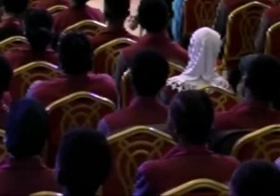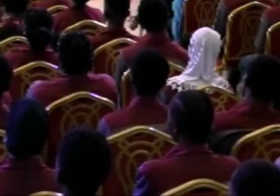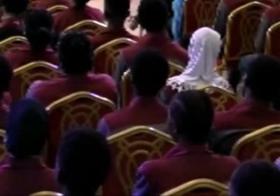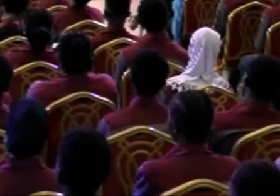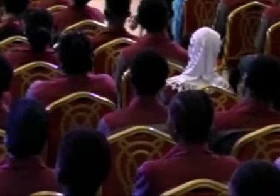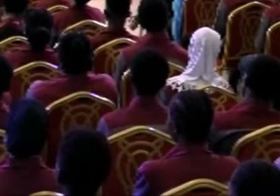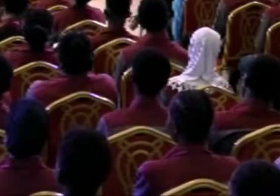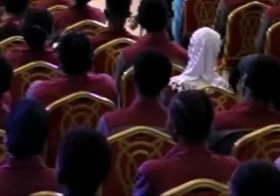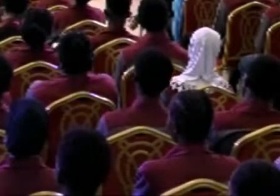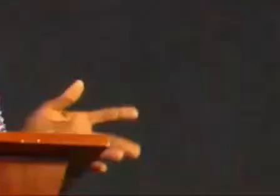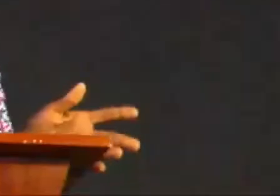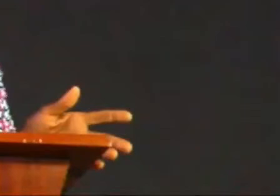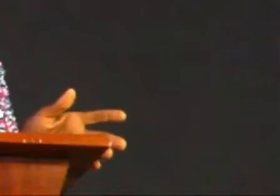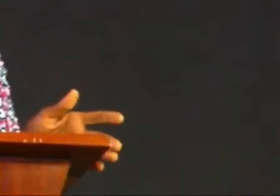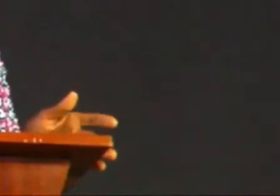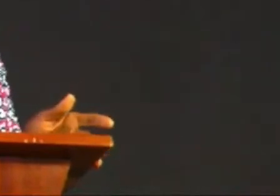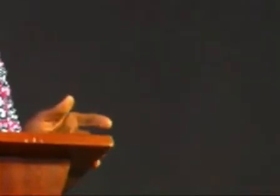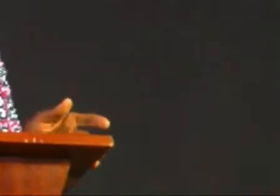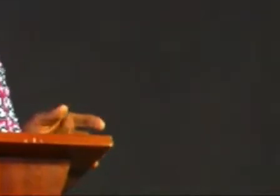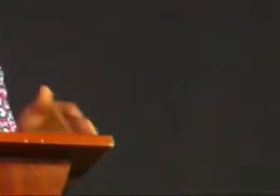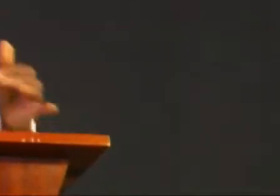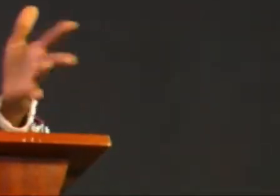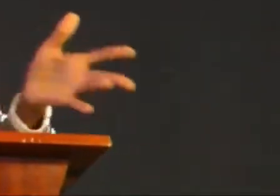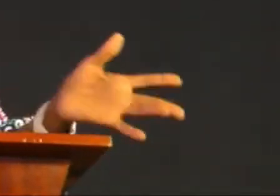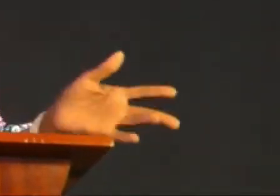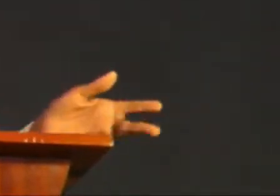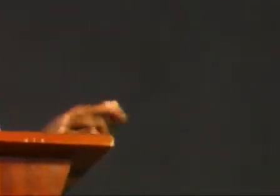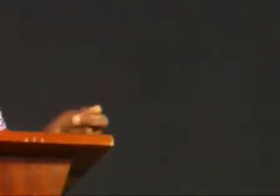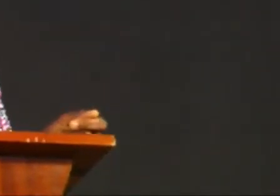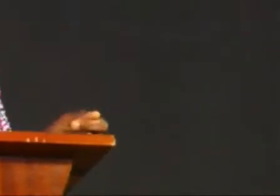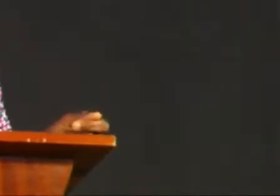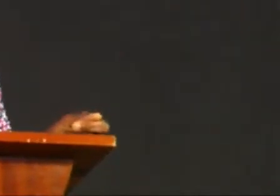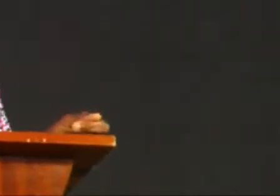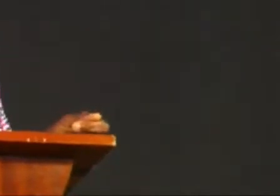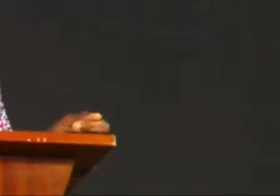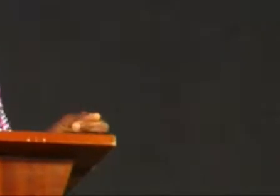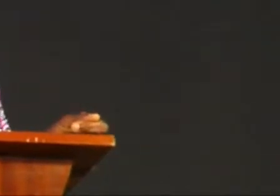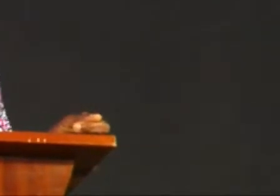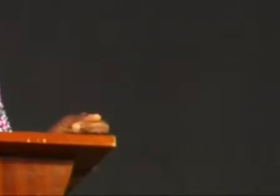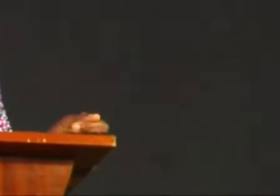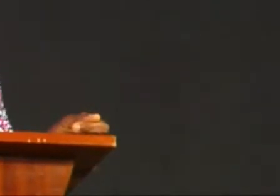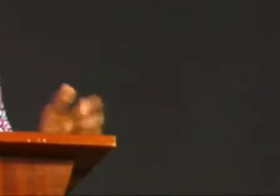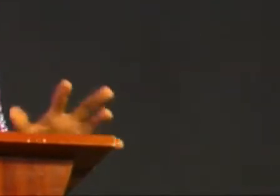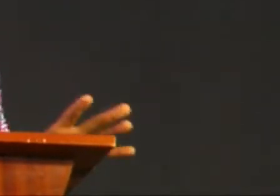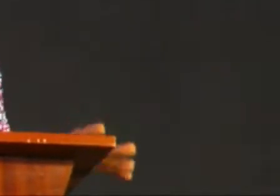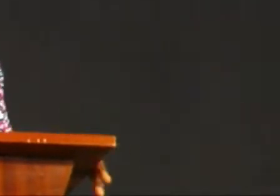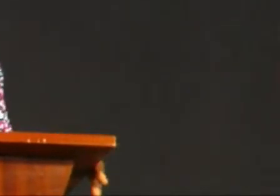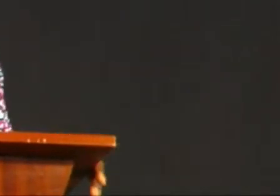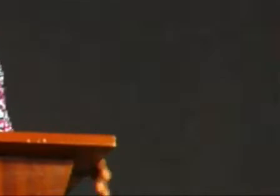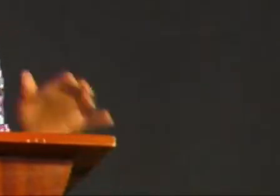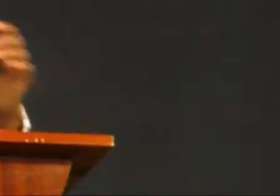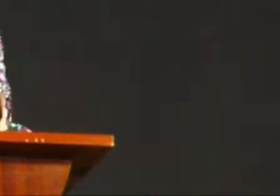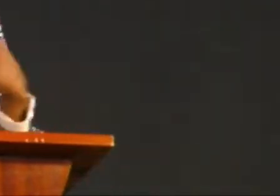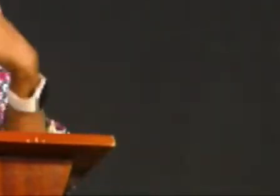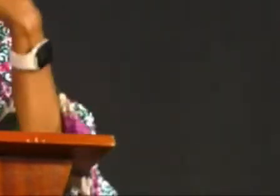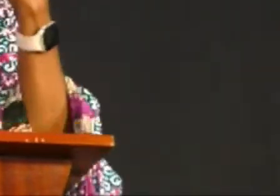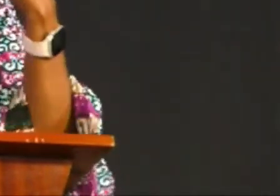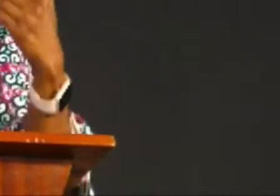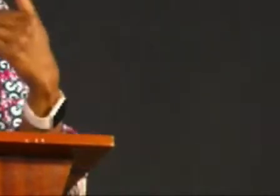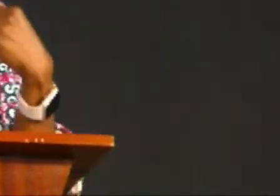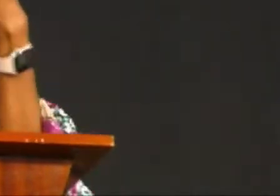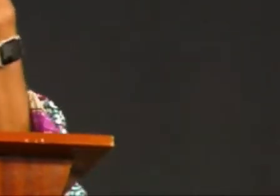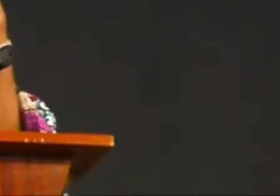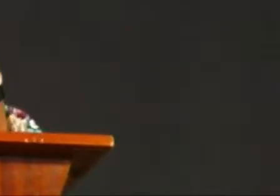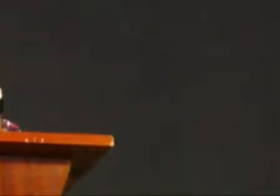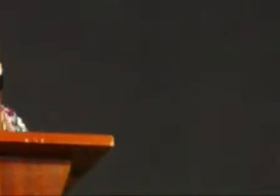point, whatever, just take it like that, but it's fine. Why are you being so difficult? And you know why?